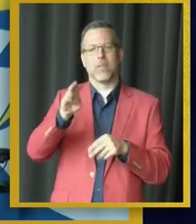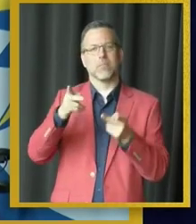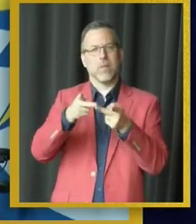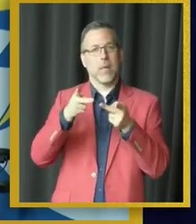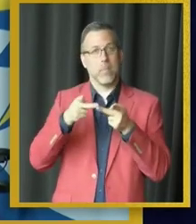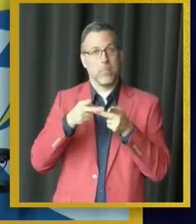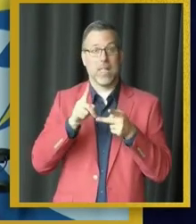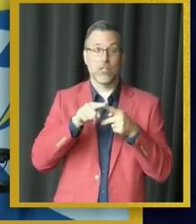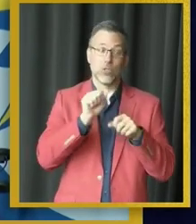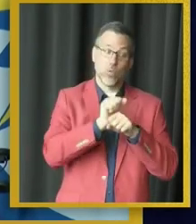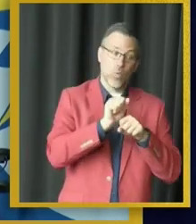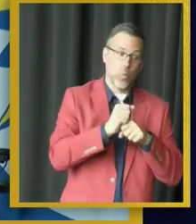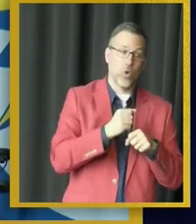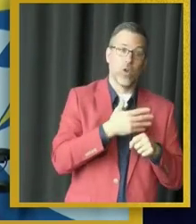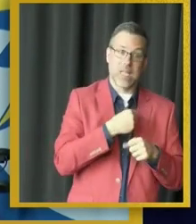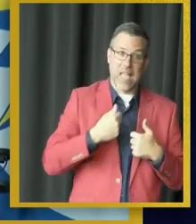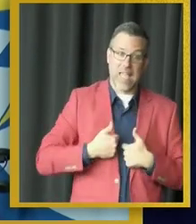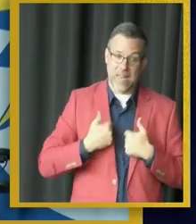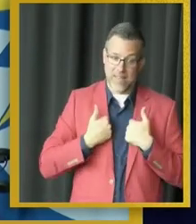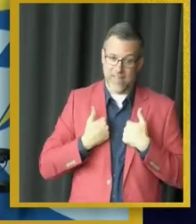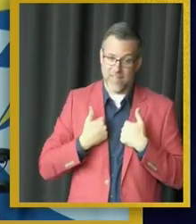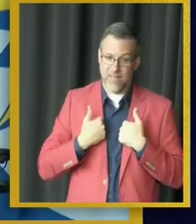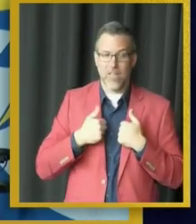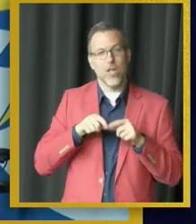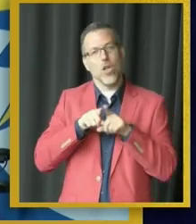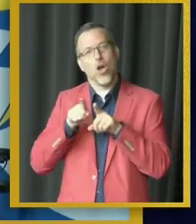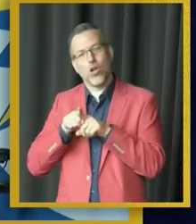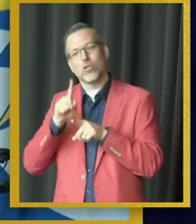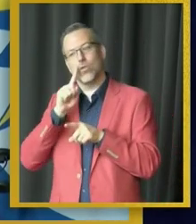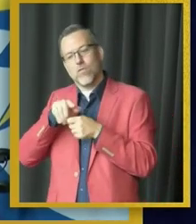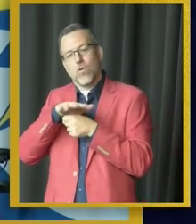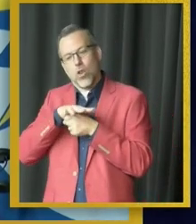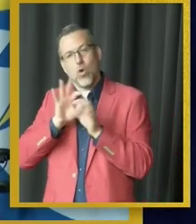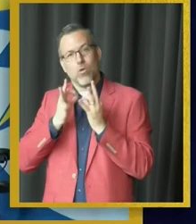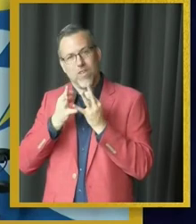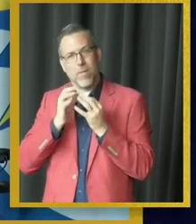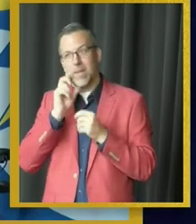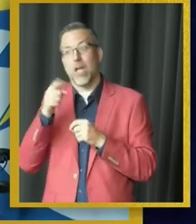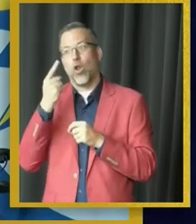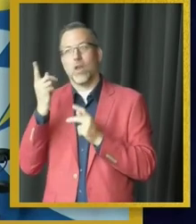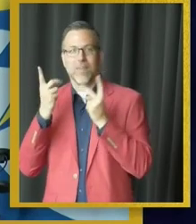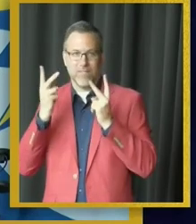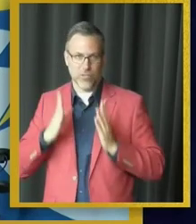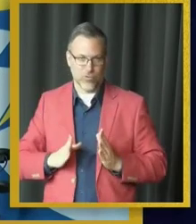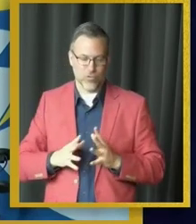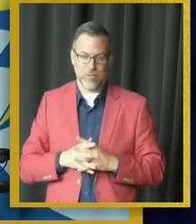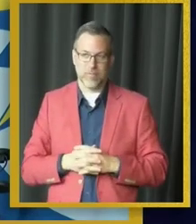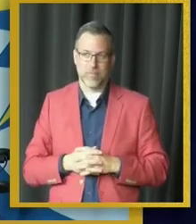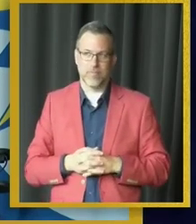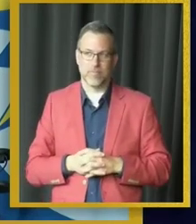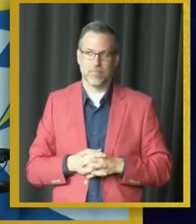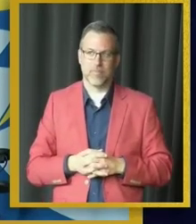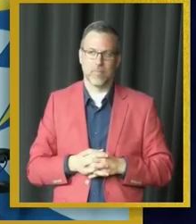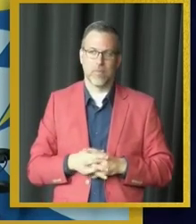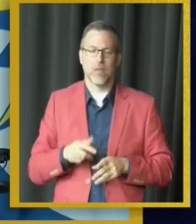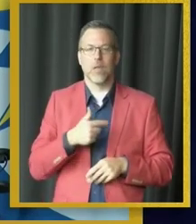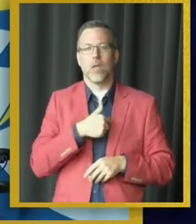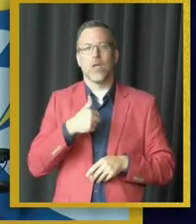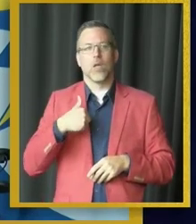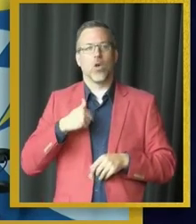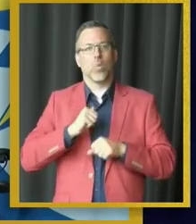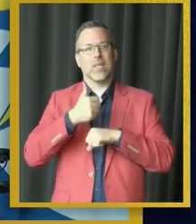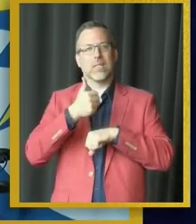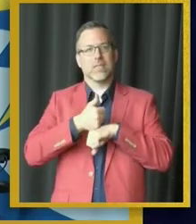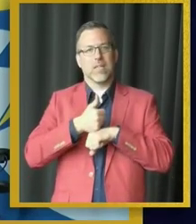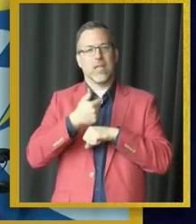work and live, and be a place for local families, not just tourists. So we're instituting